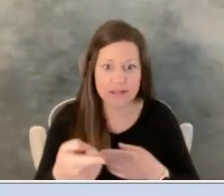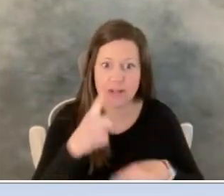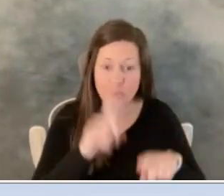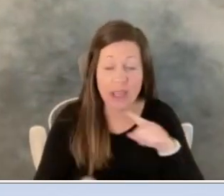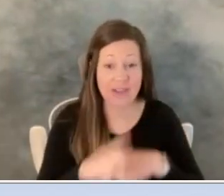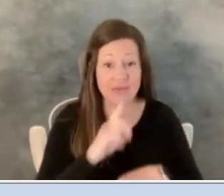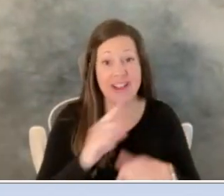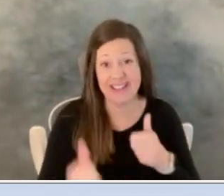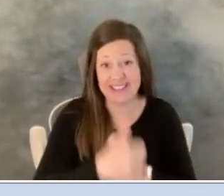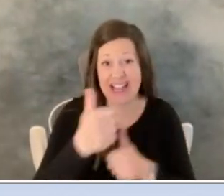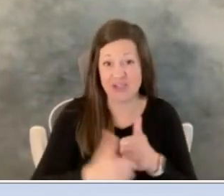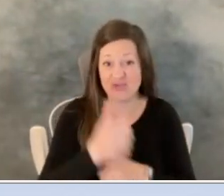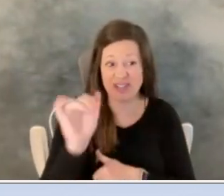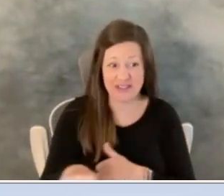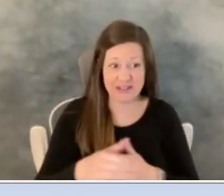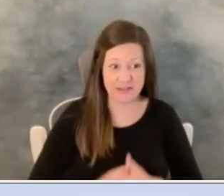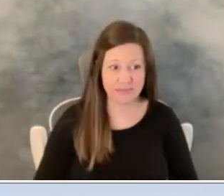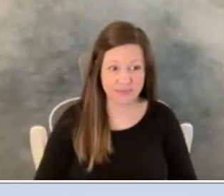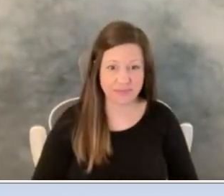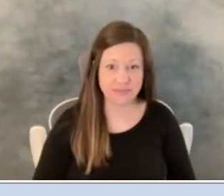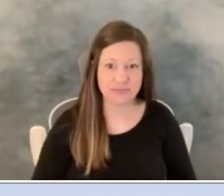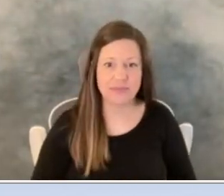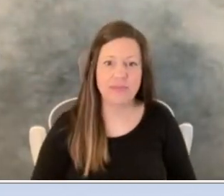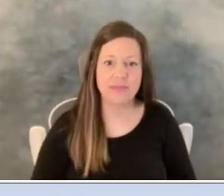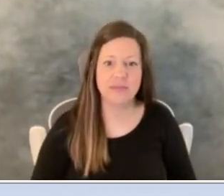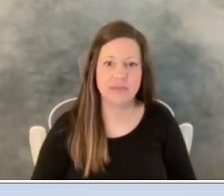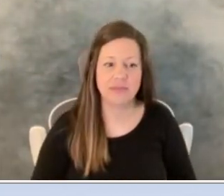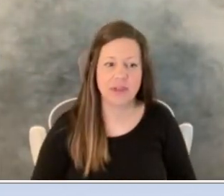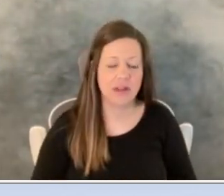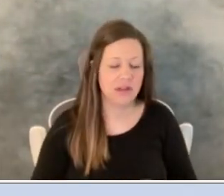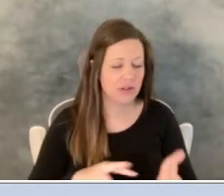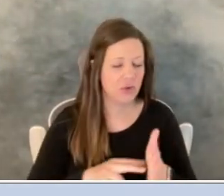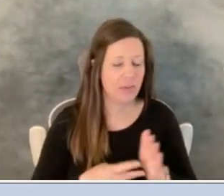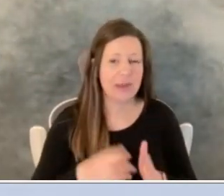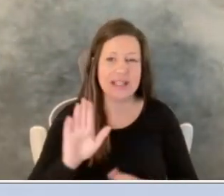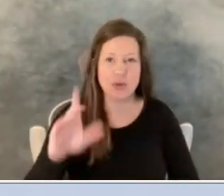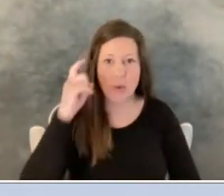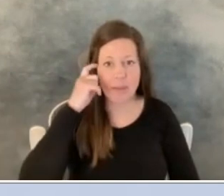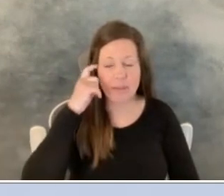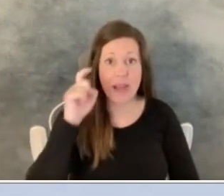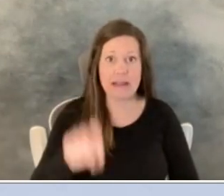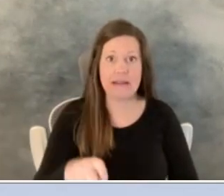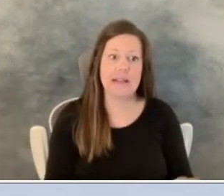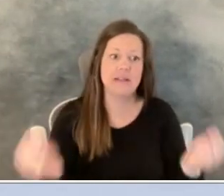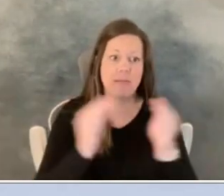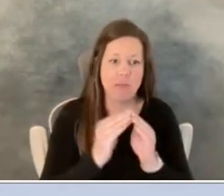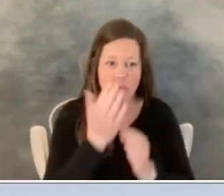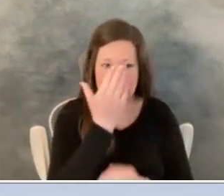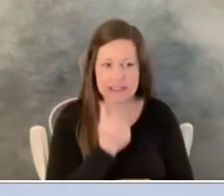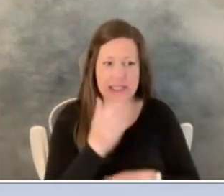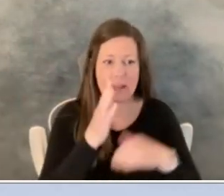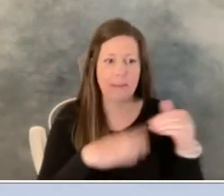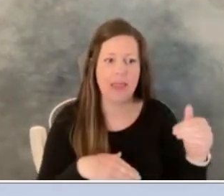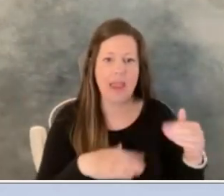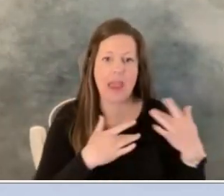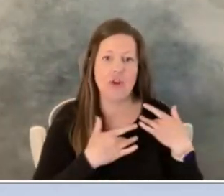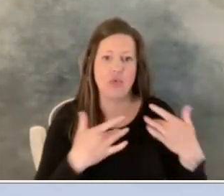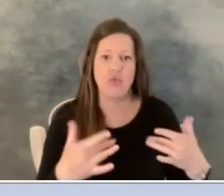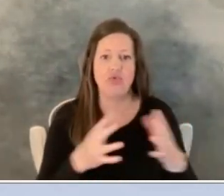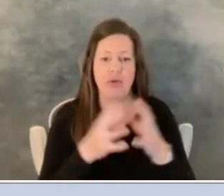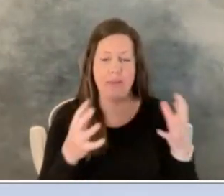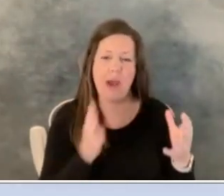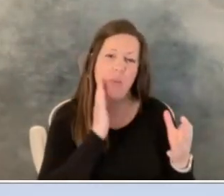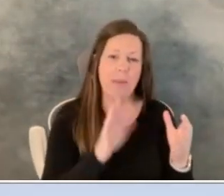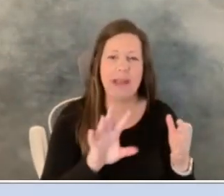could be a dangerous work situation. So it's your brain needing more amount of sleep than a usual amount, which would be 7